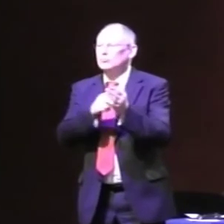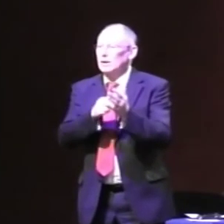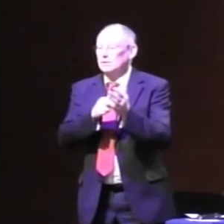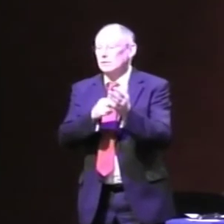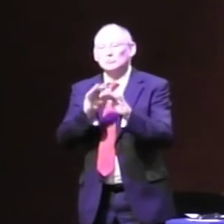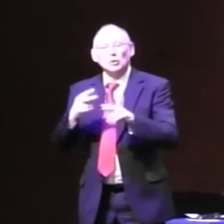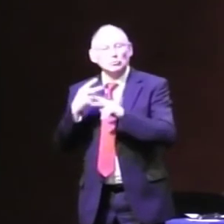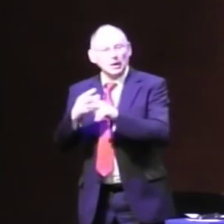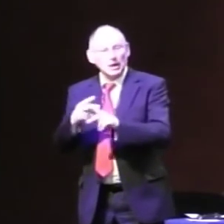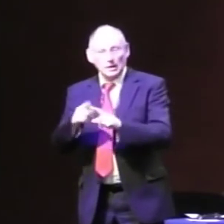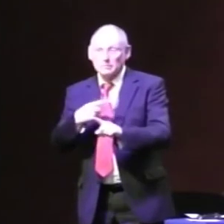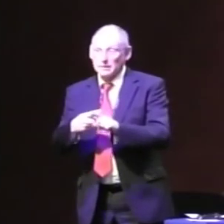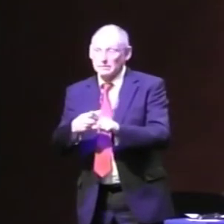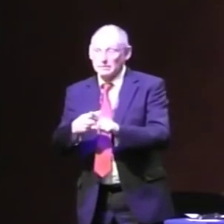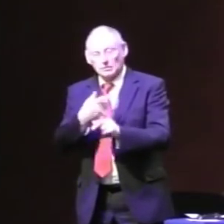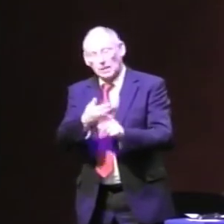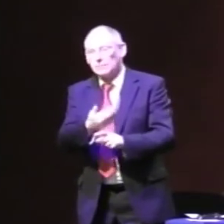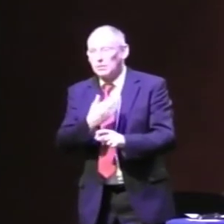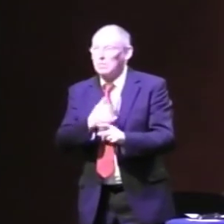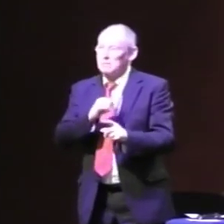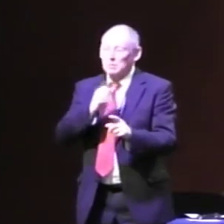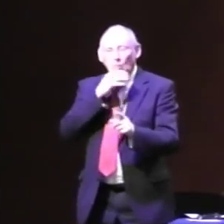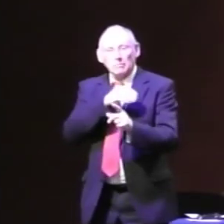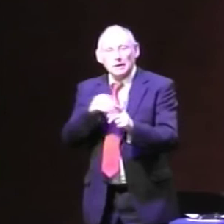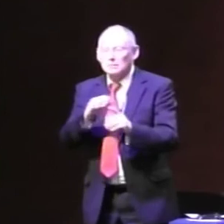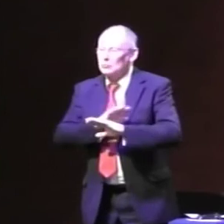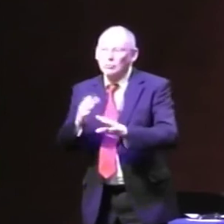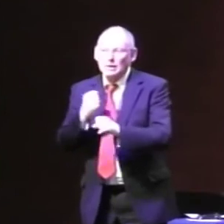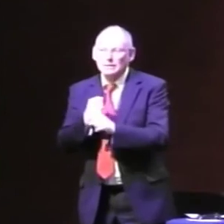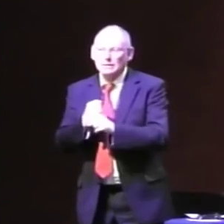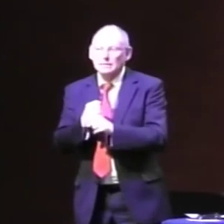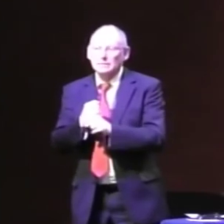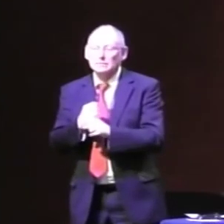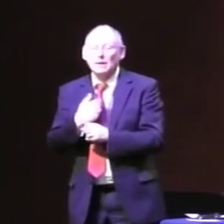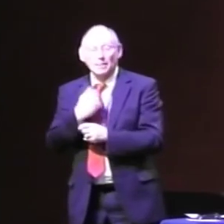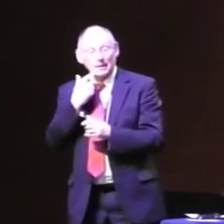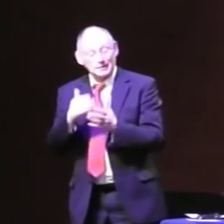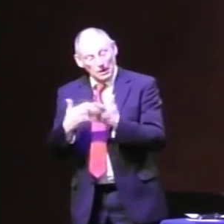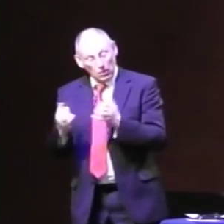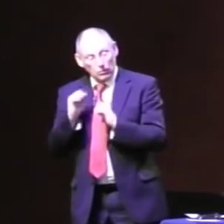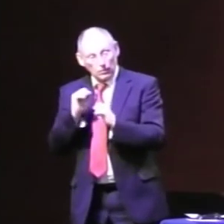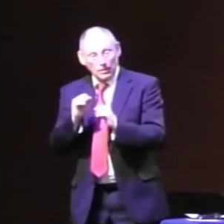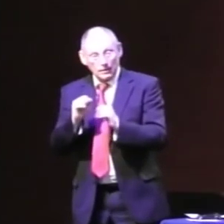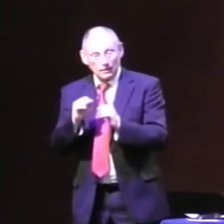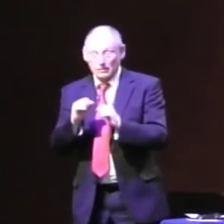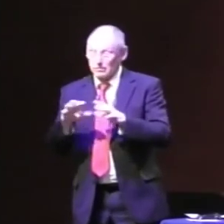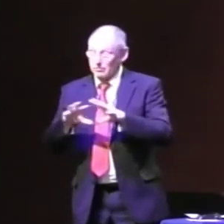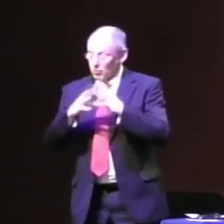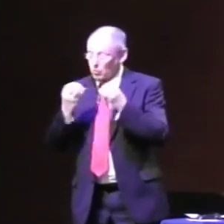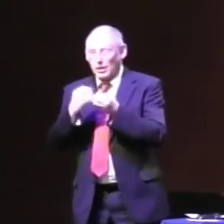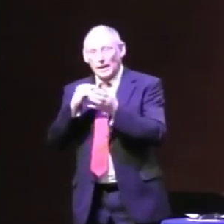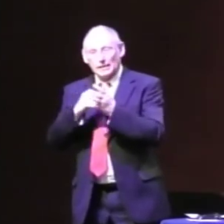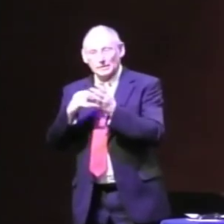childcare expenses, and maybe that will be paid, but it's not guaranteed. I think now the whole movement, the